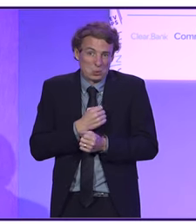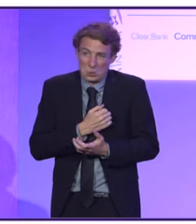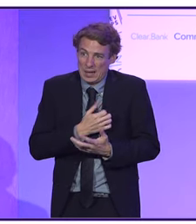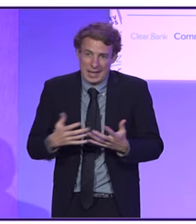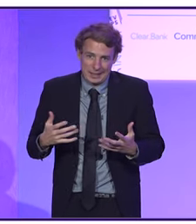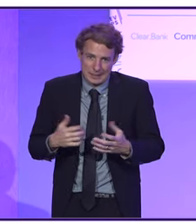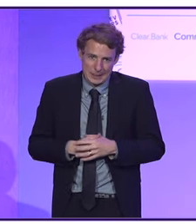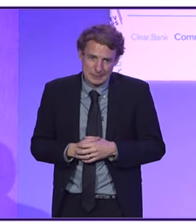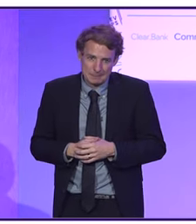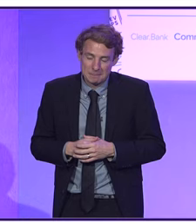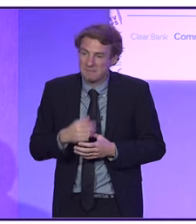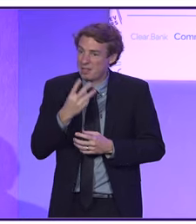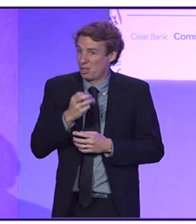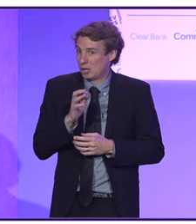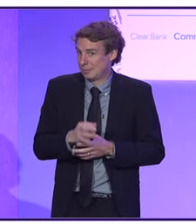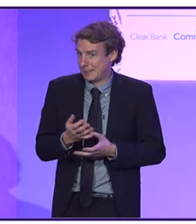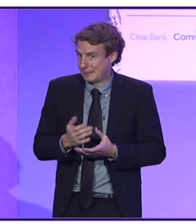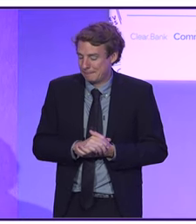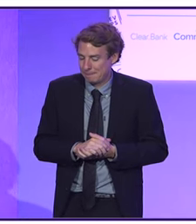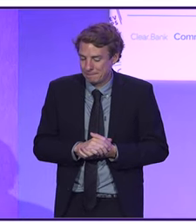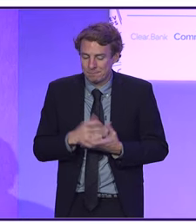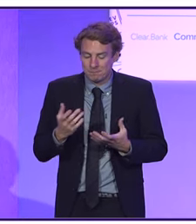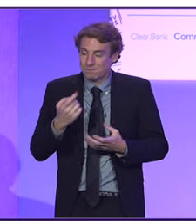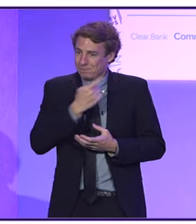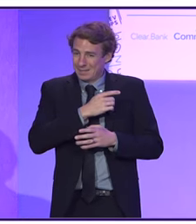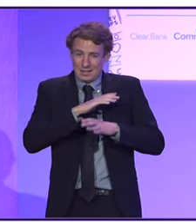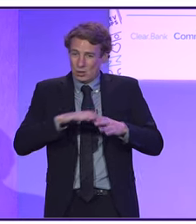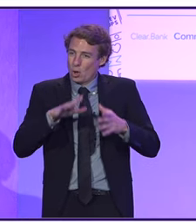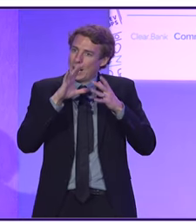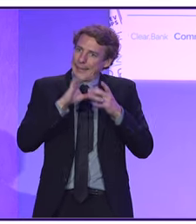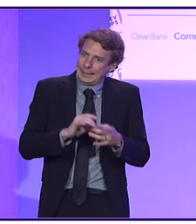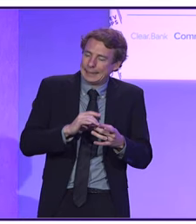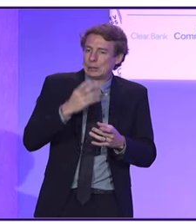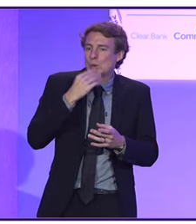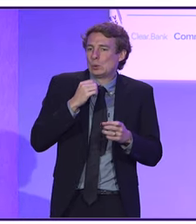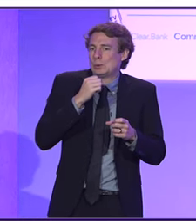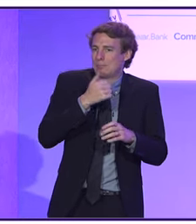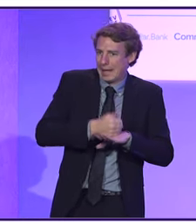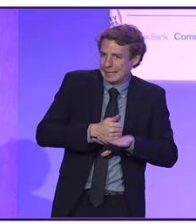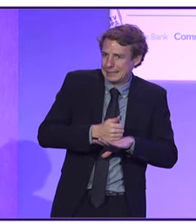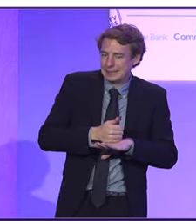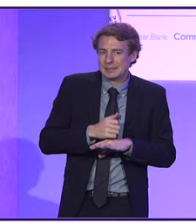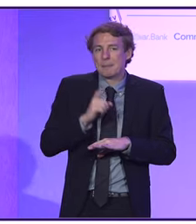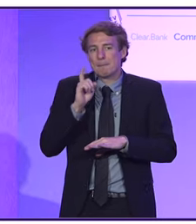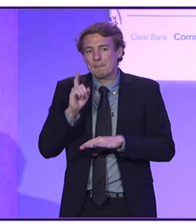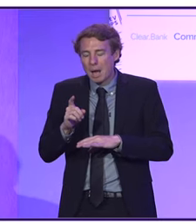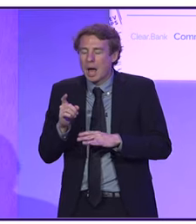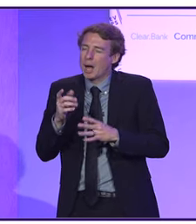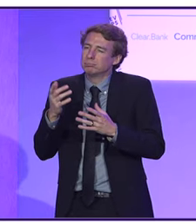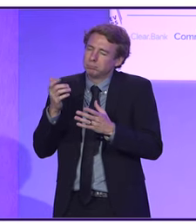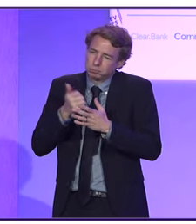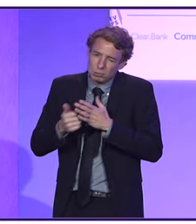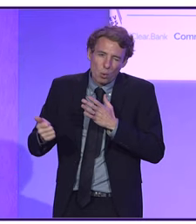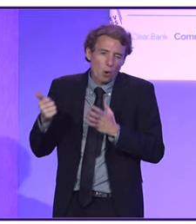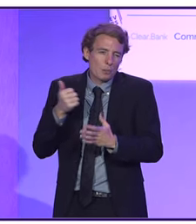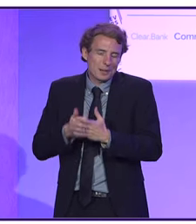anything. So this pattern here is not use case driven, but it is probably the most common usage pattern for observability